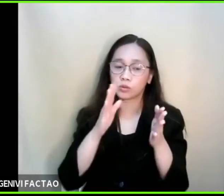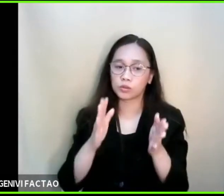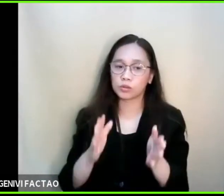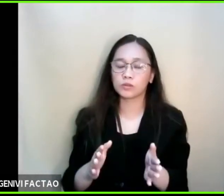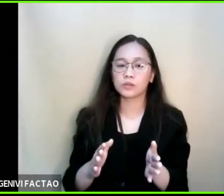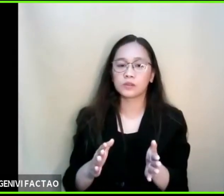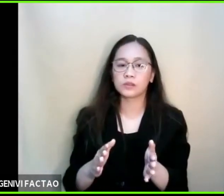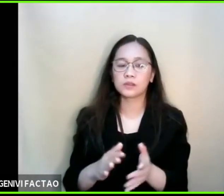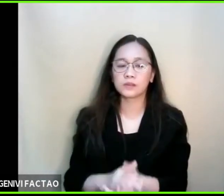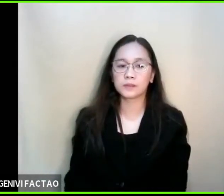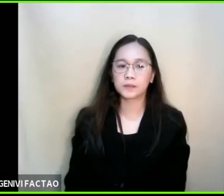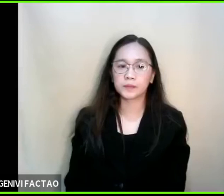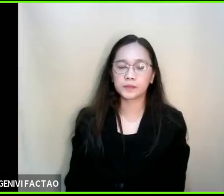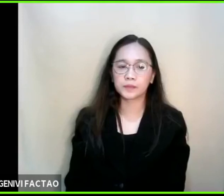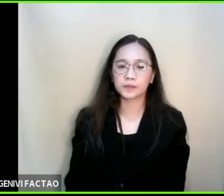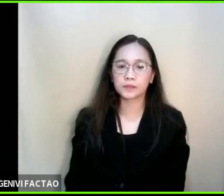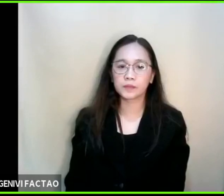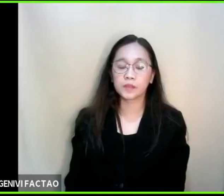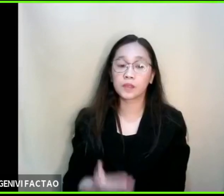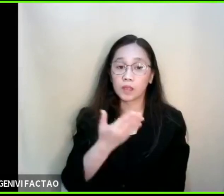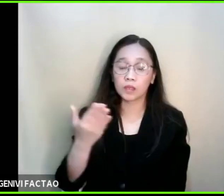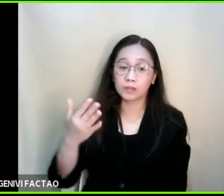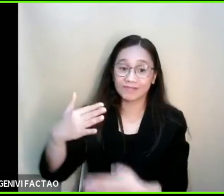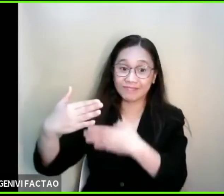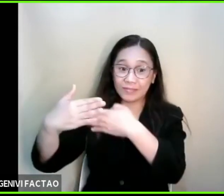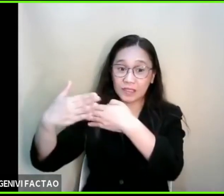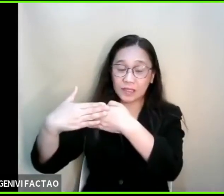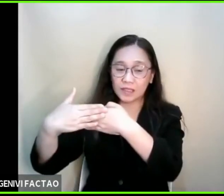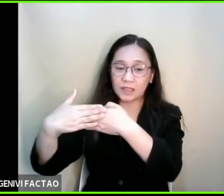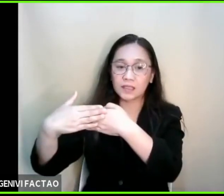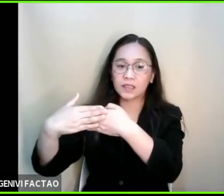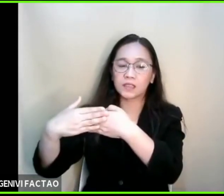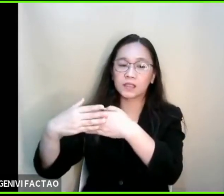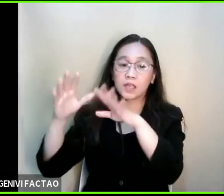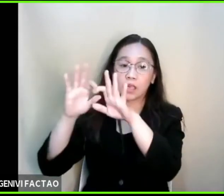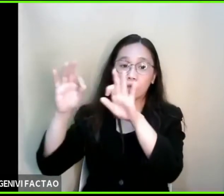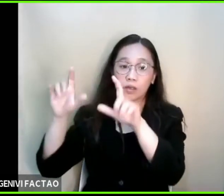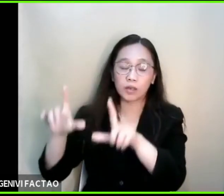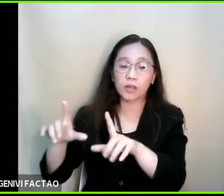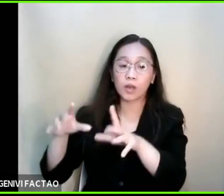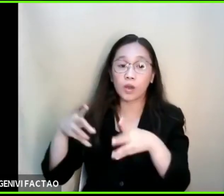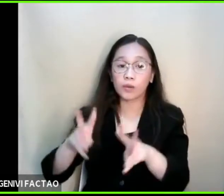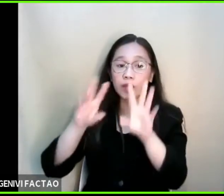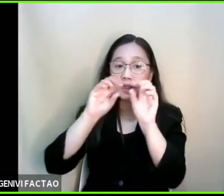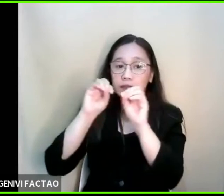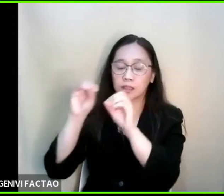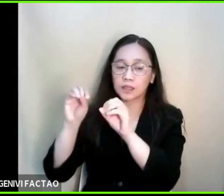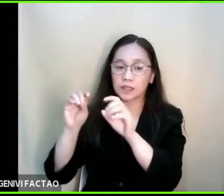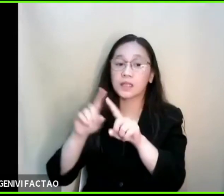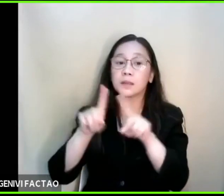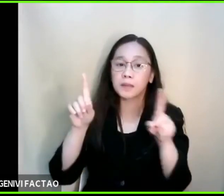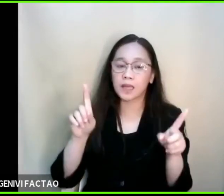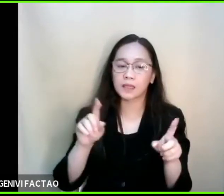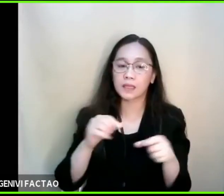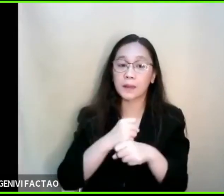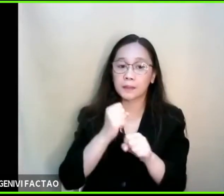least you're getting as close as possible to the formal way of teaching it, but you're simplifying it